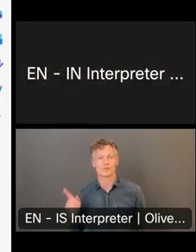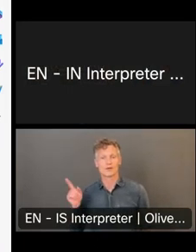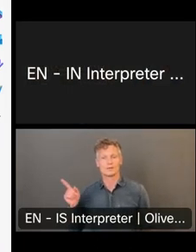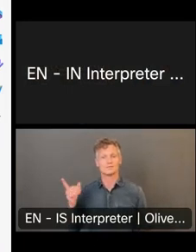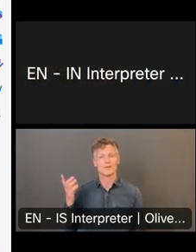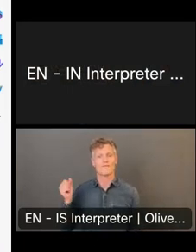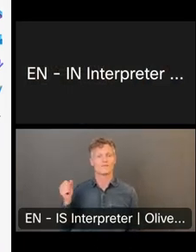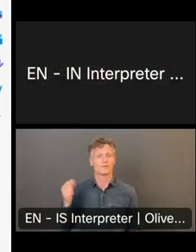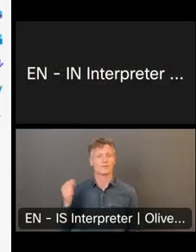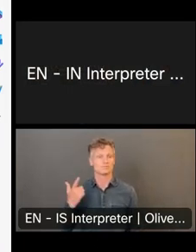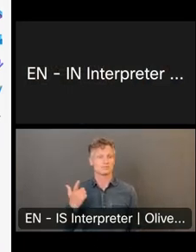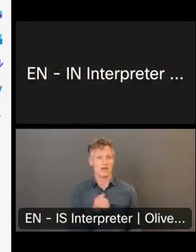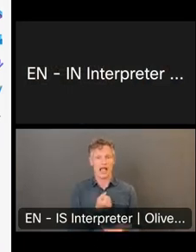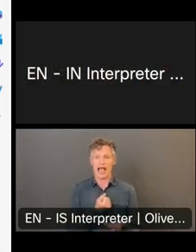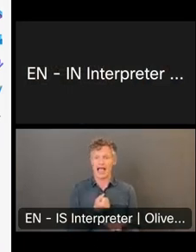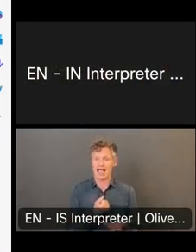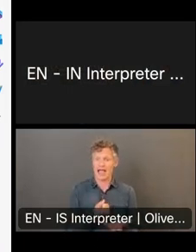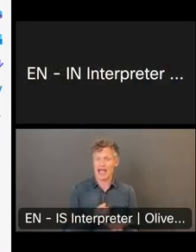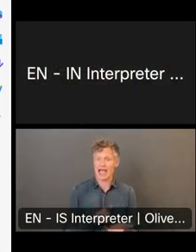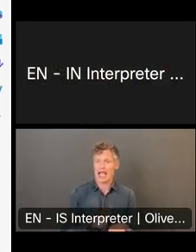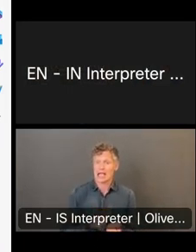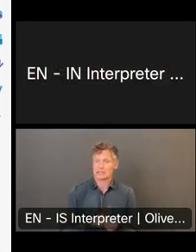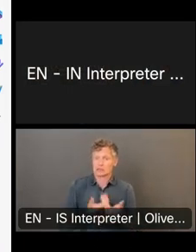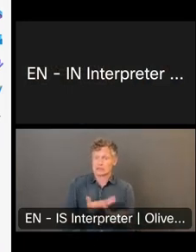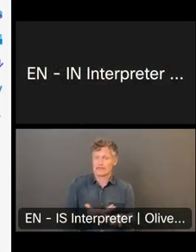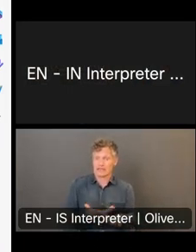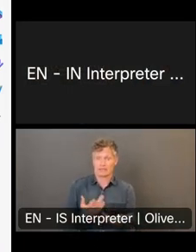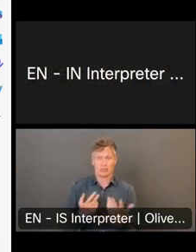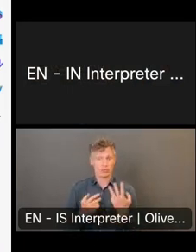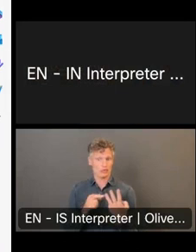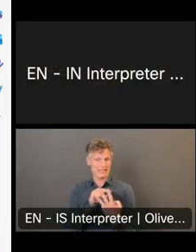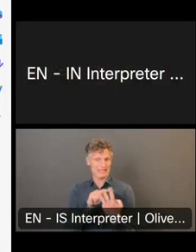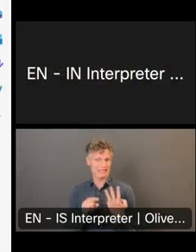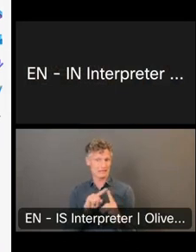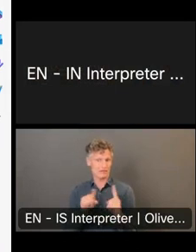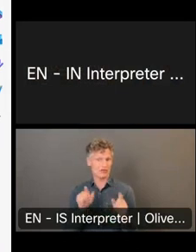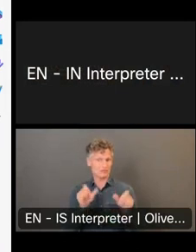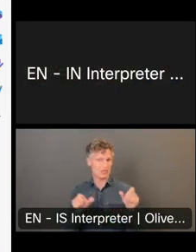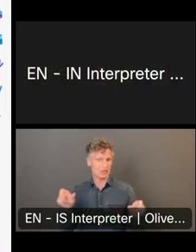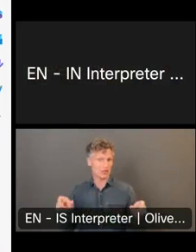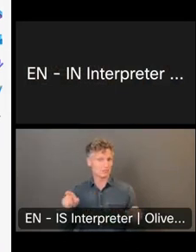So we begin with Henri Frey. Jenny, you will remember Yakov.